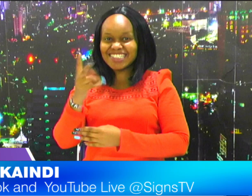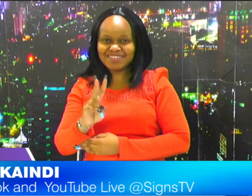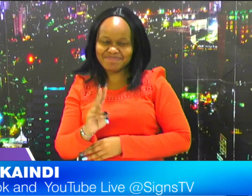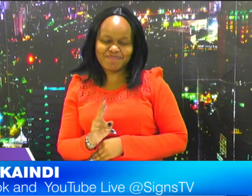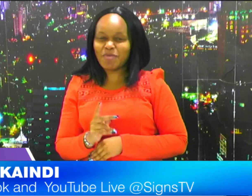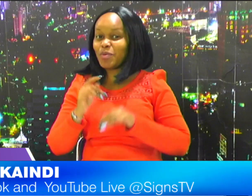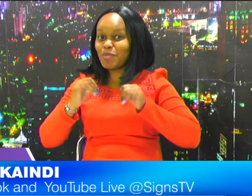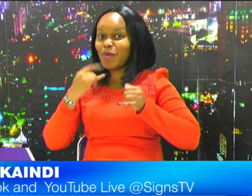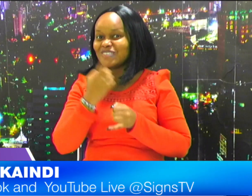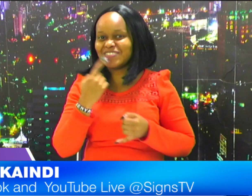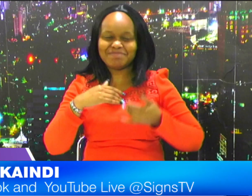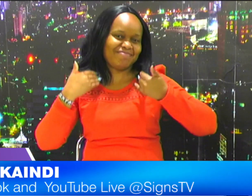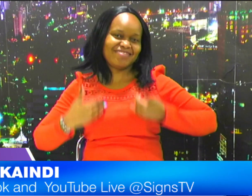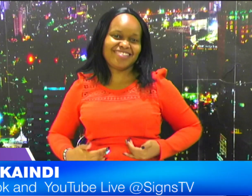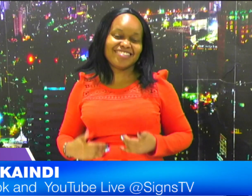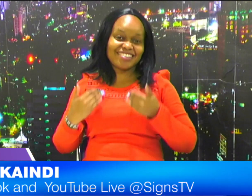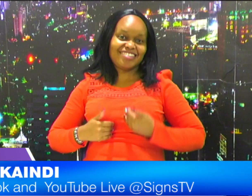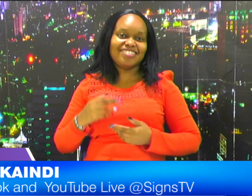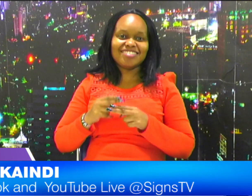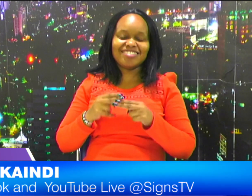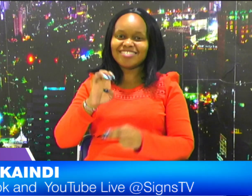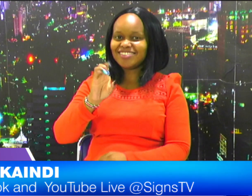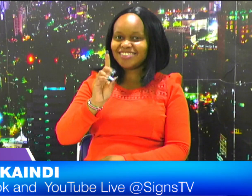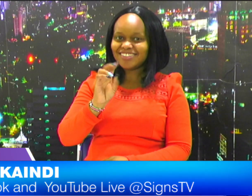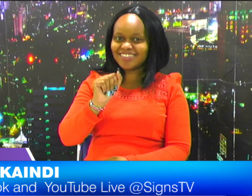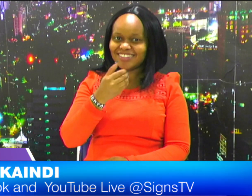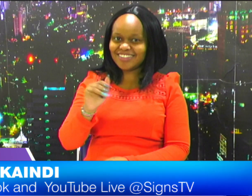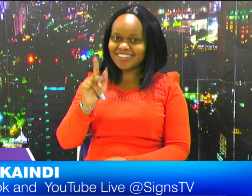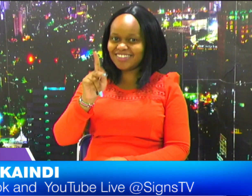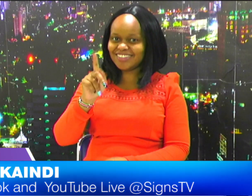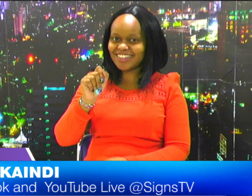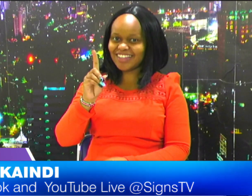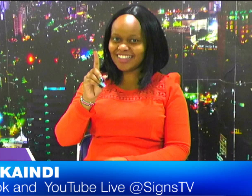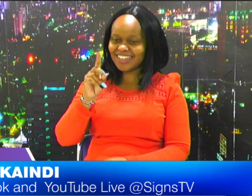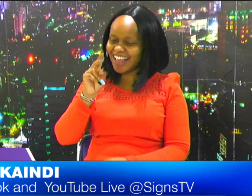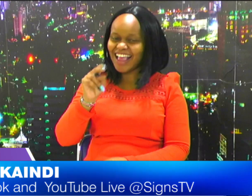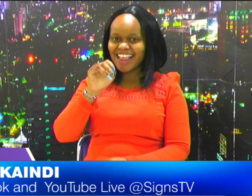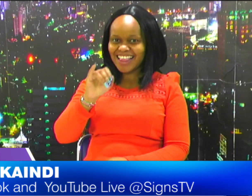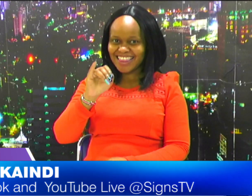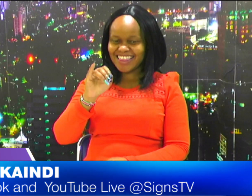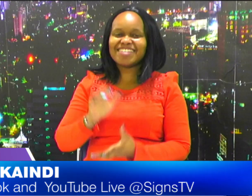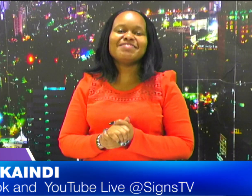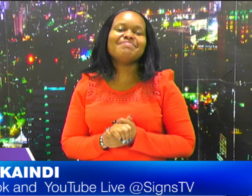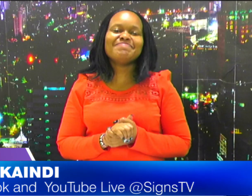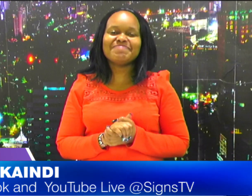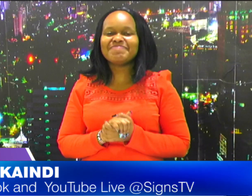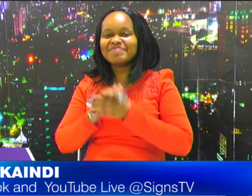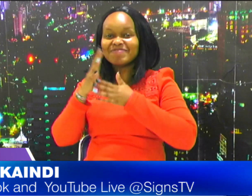Hello viewers, welcome to Science TV News at 1 with me EDNA KAINDI